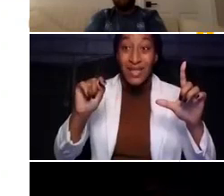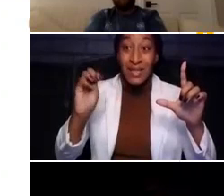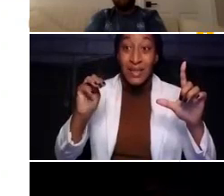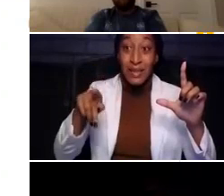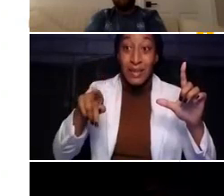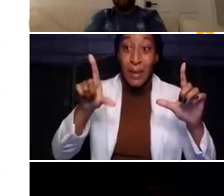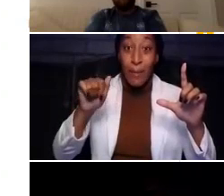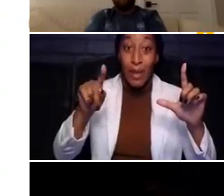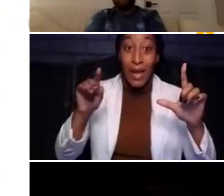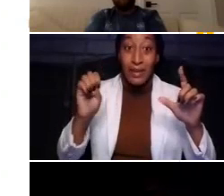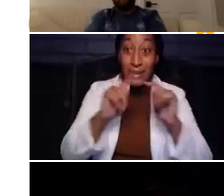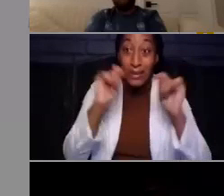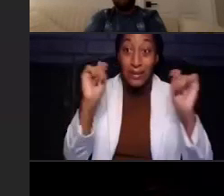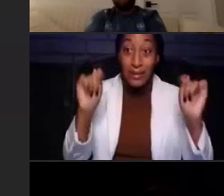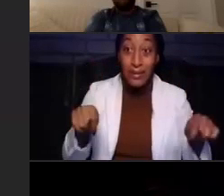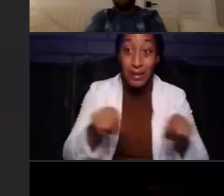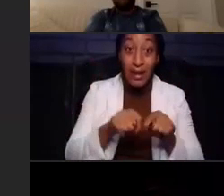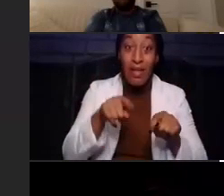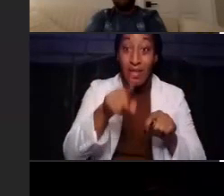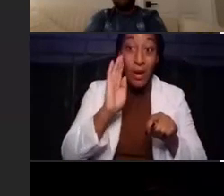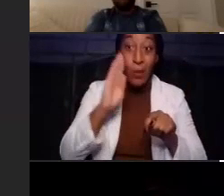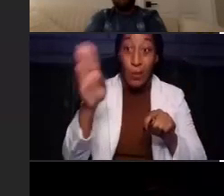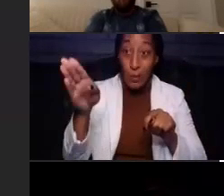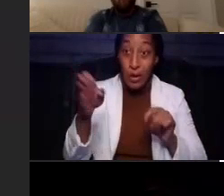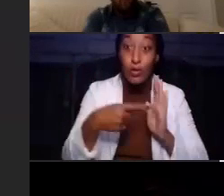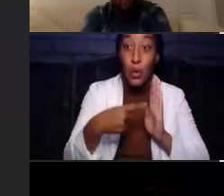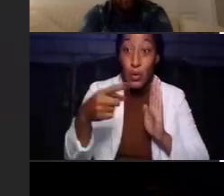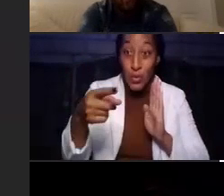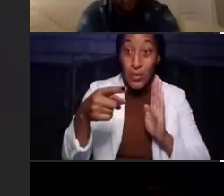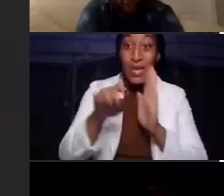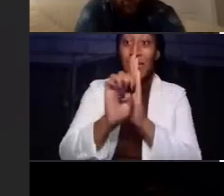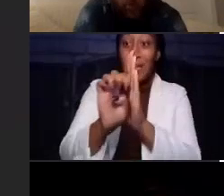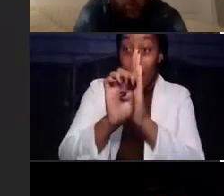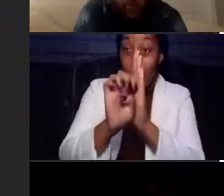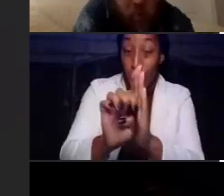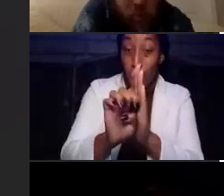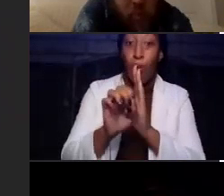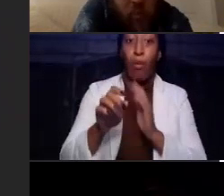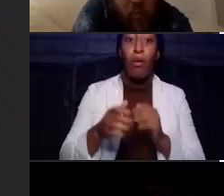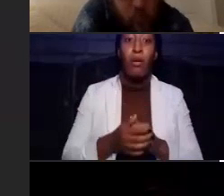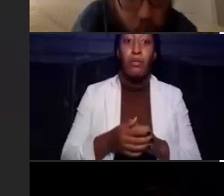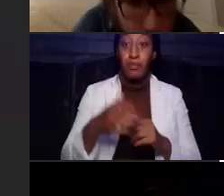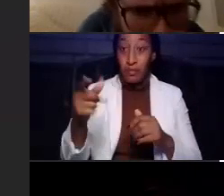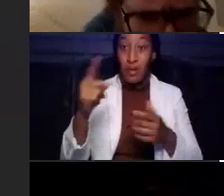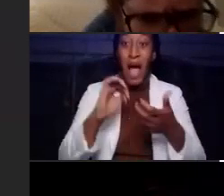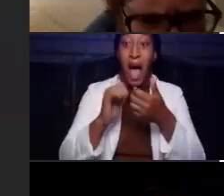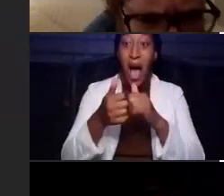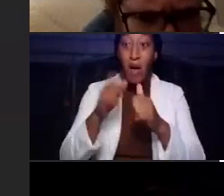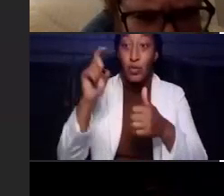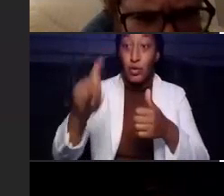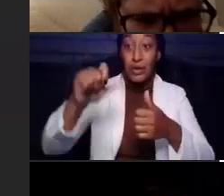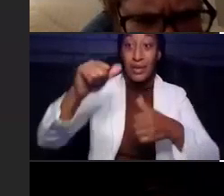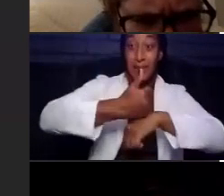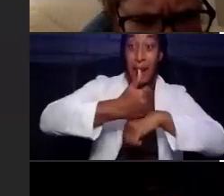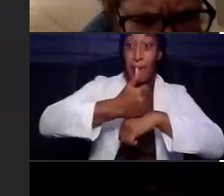So they can kind of guide you as to the layout that you're supposed to be following. I hope